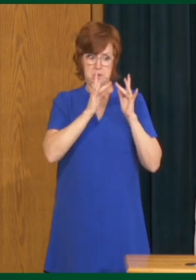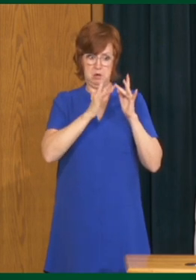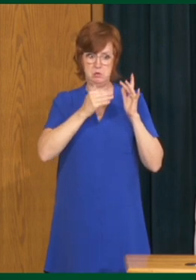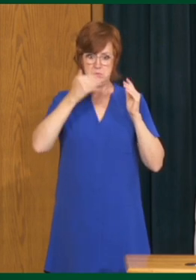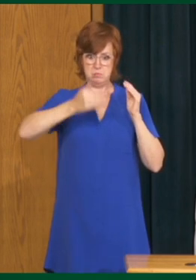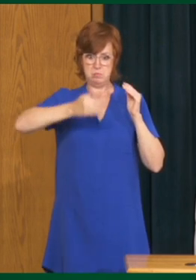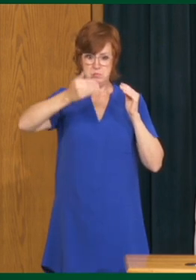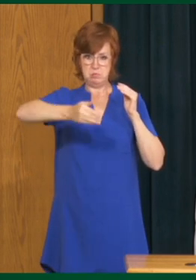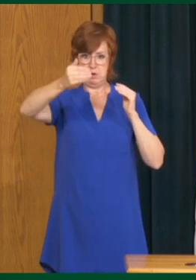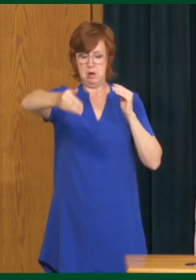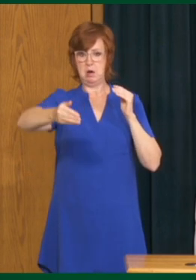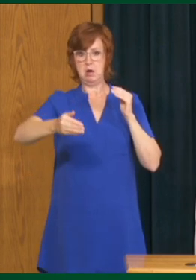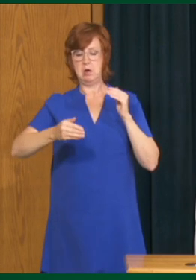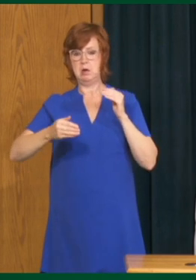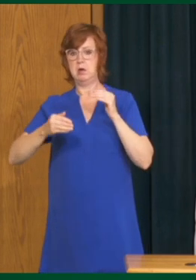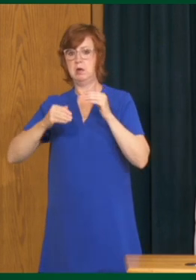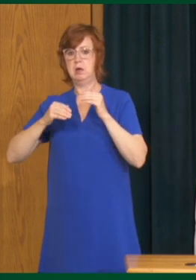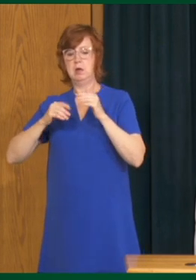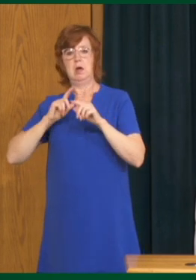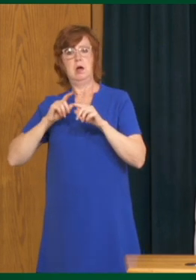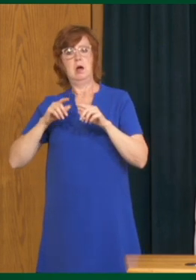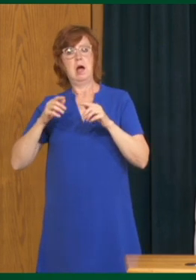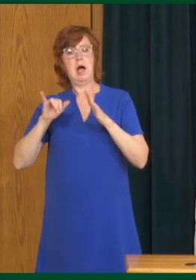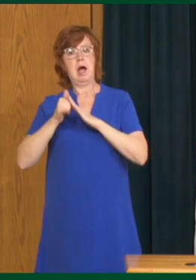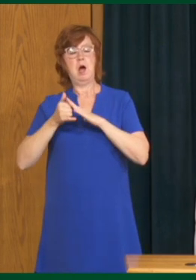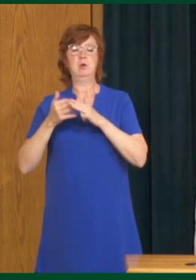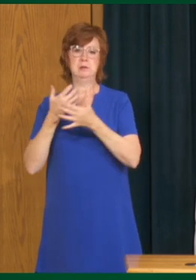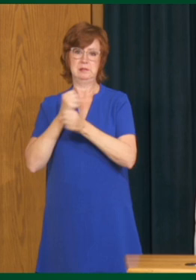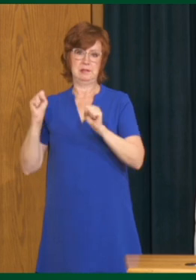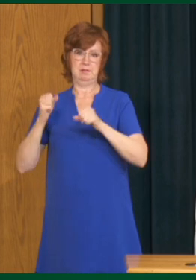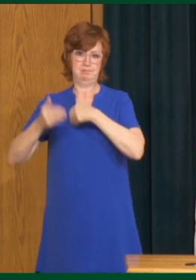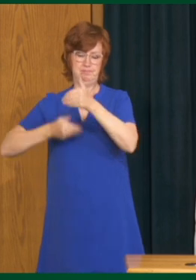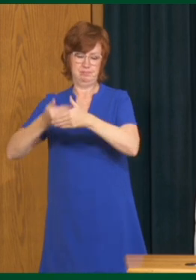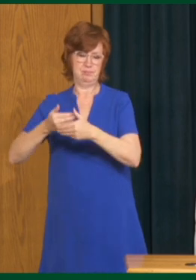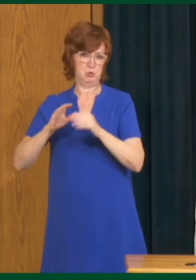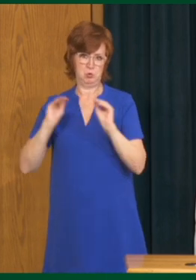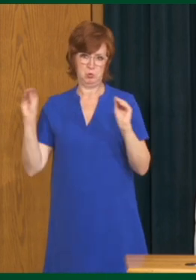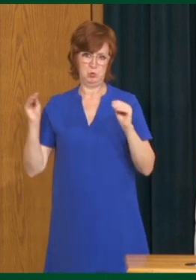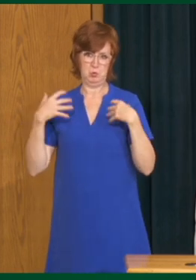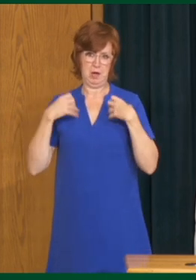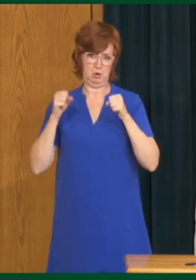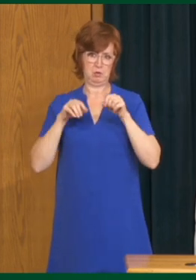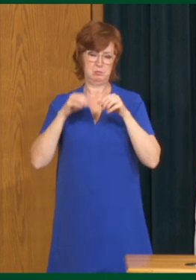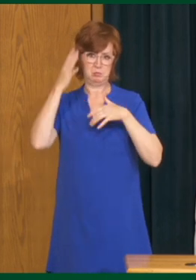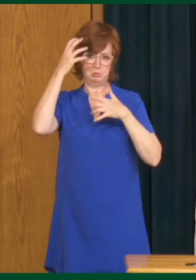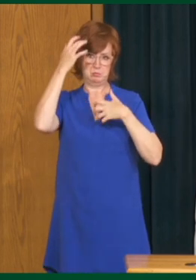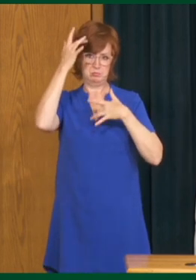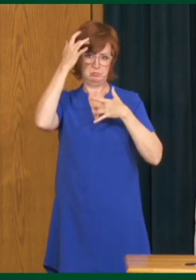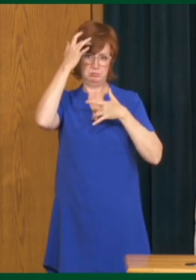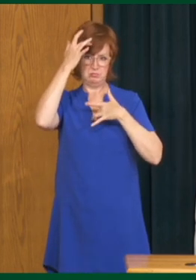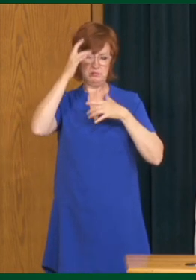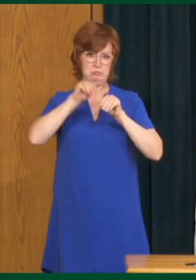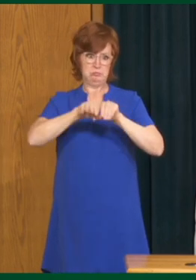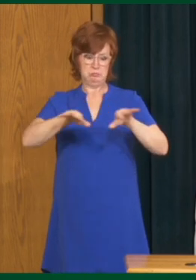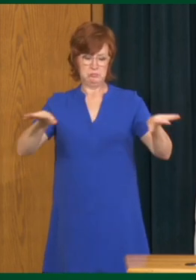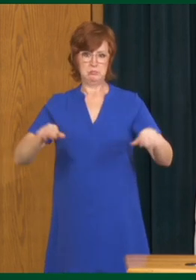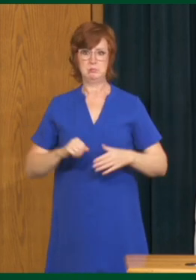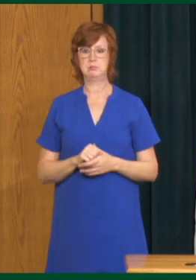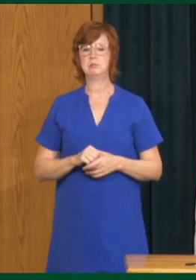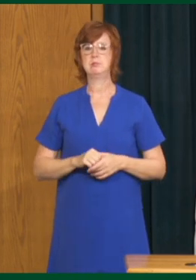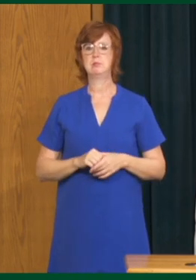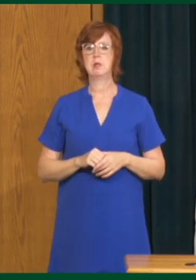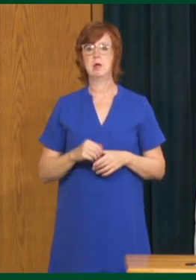clinical providers. Since initiating the expanded virtual care options as a result of pandemic in March, more